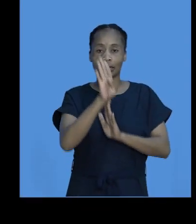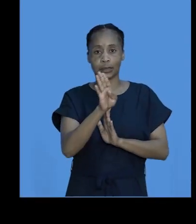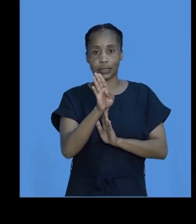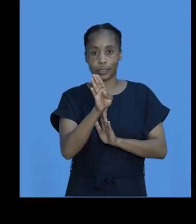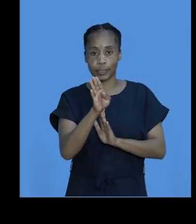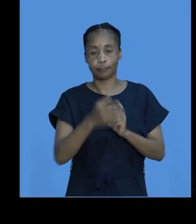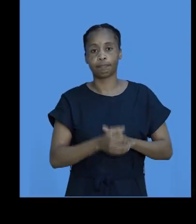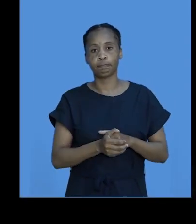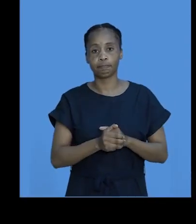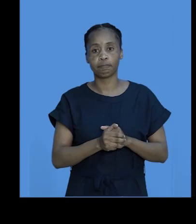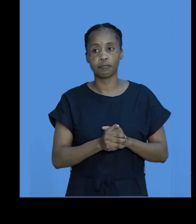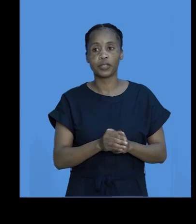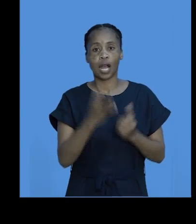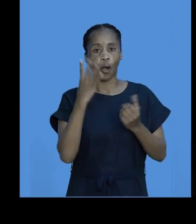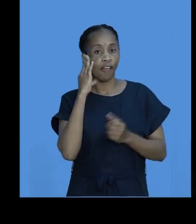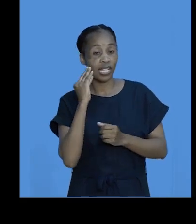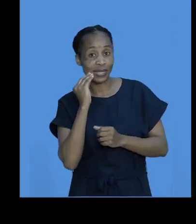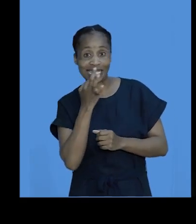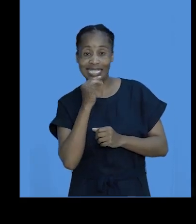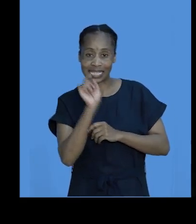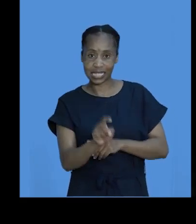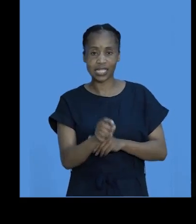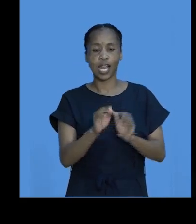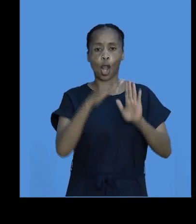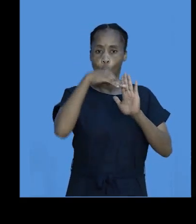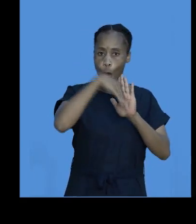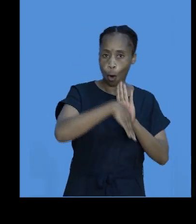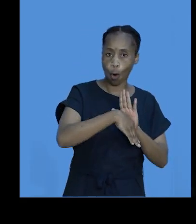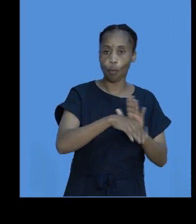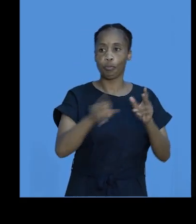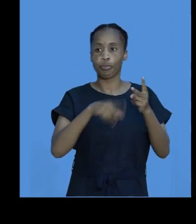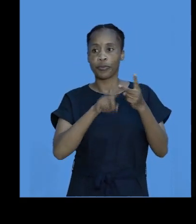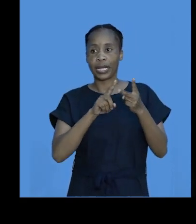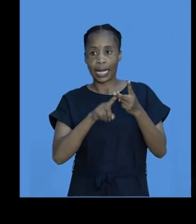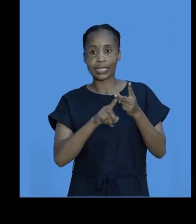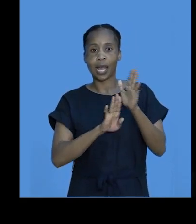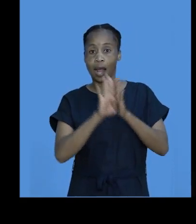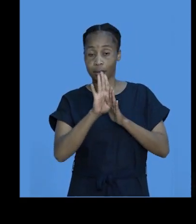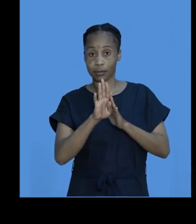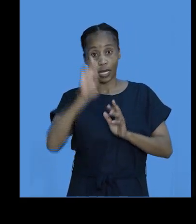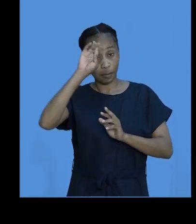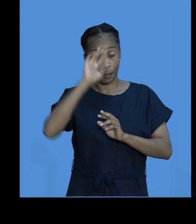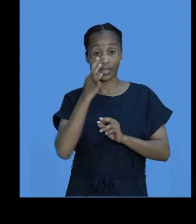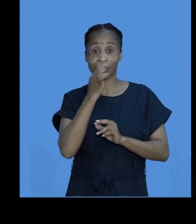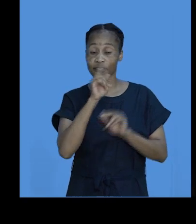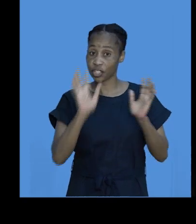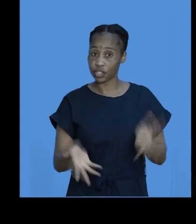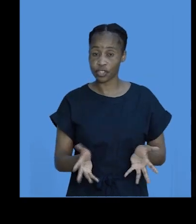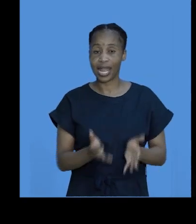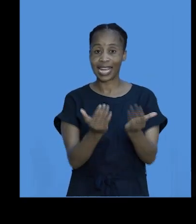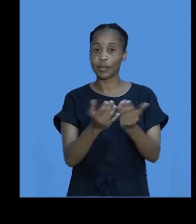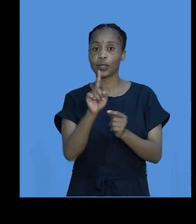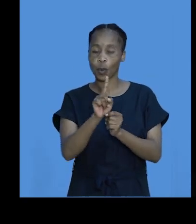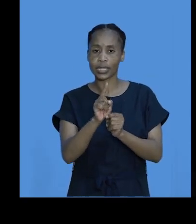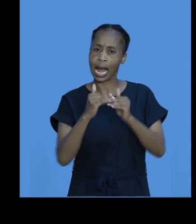may experience or experiences low economic growth, and remember, I've already said you are expecting